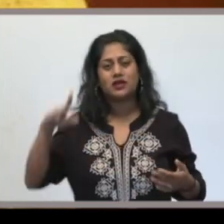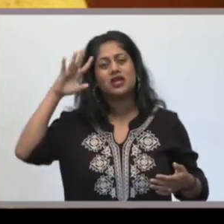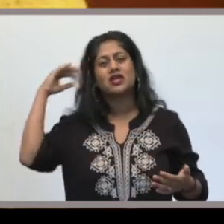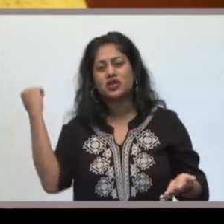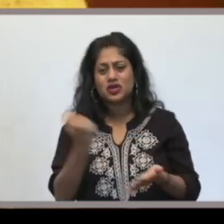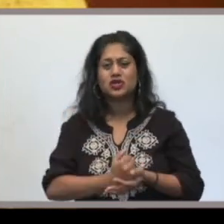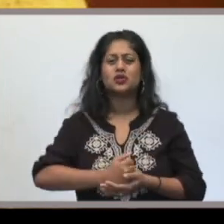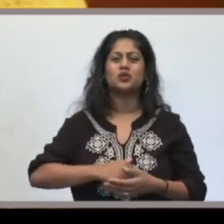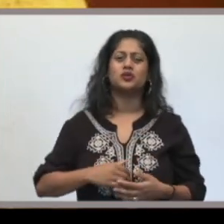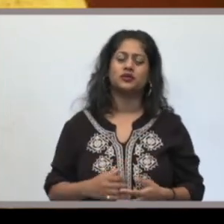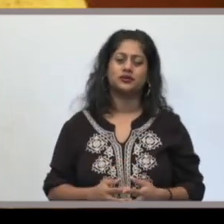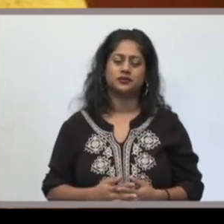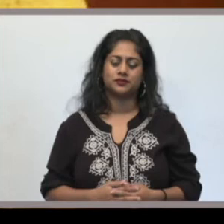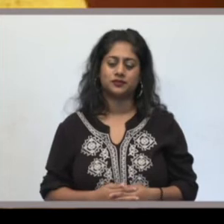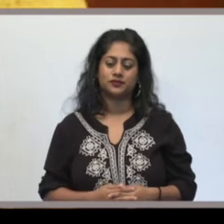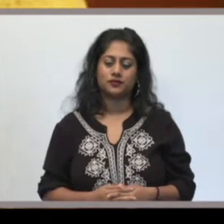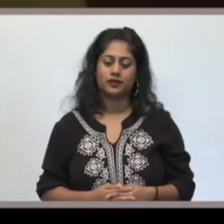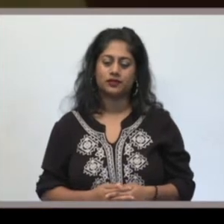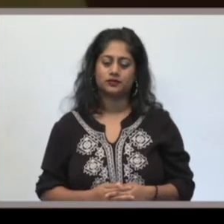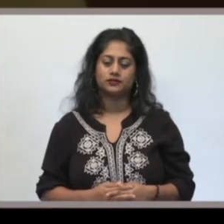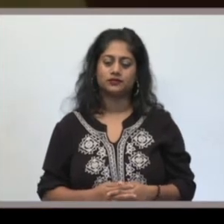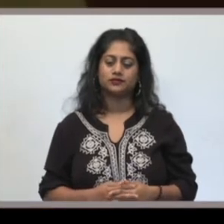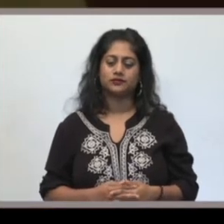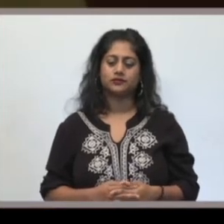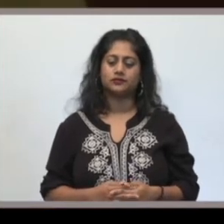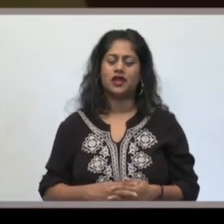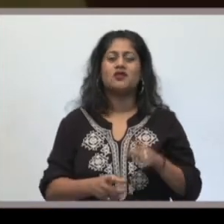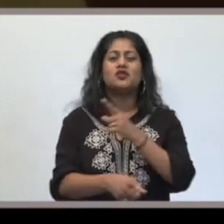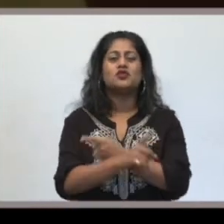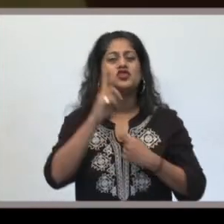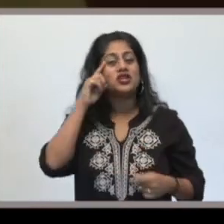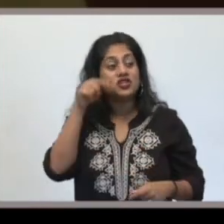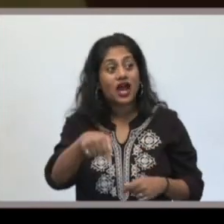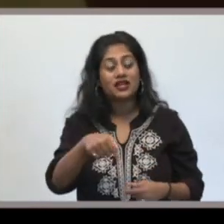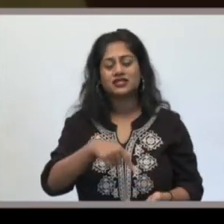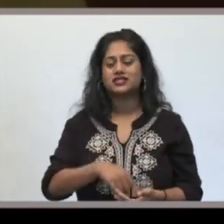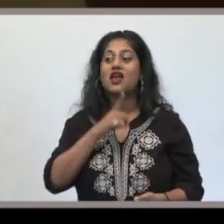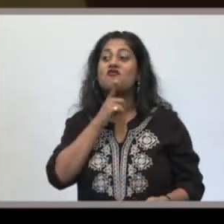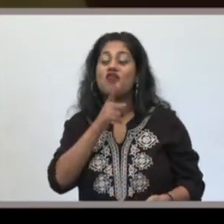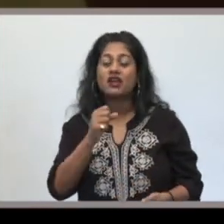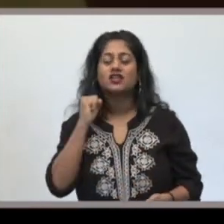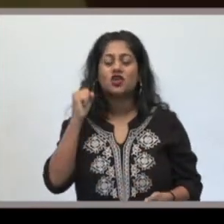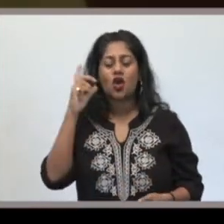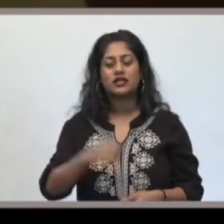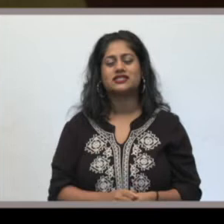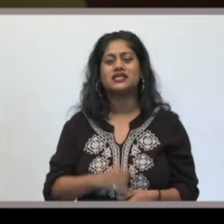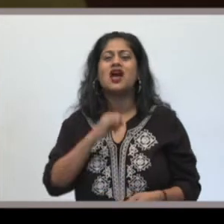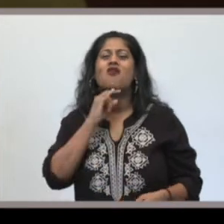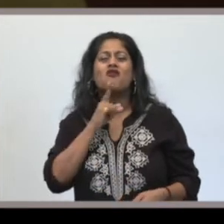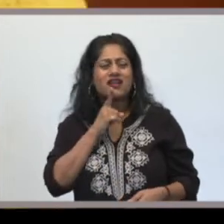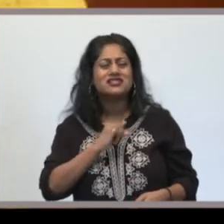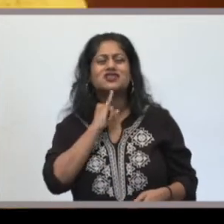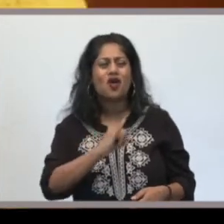your thoughts. There's a big difference between mourning and moaning, right?